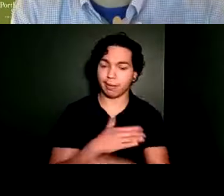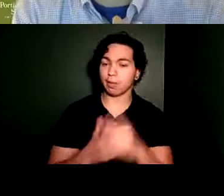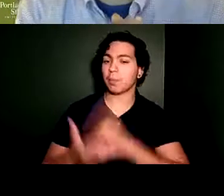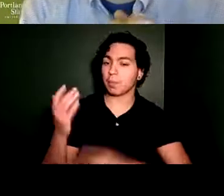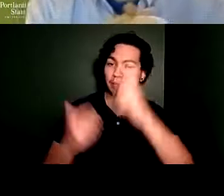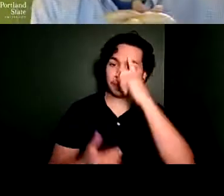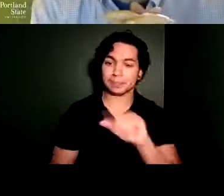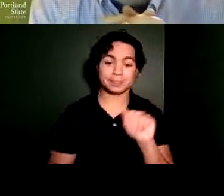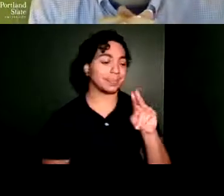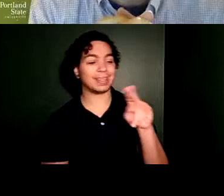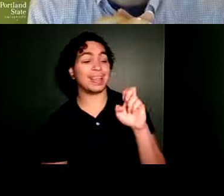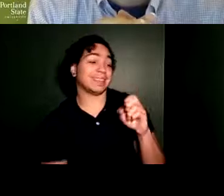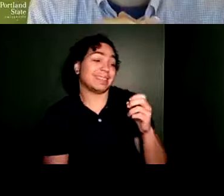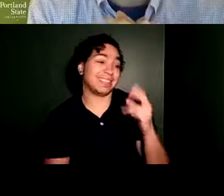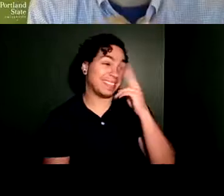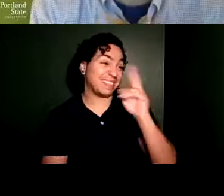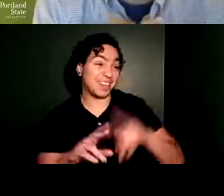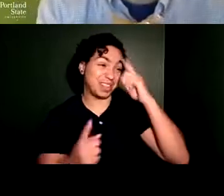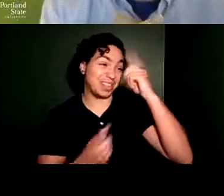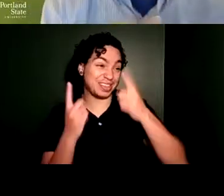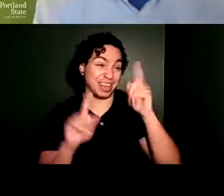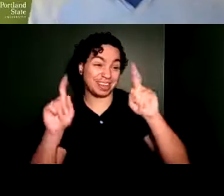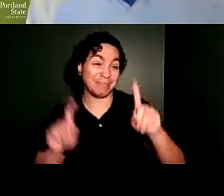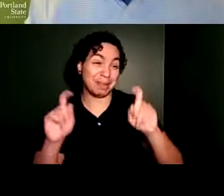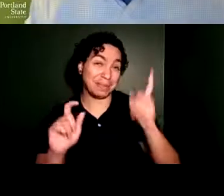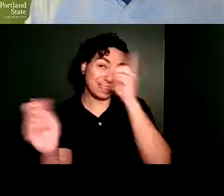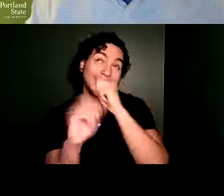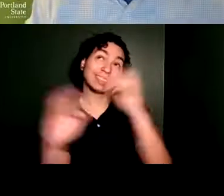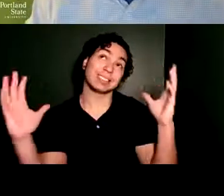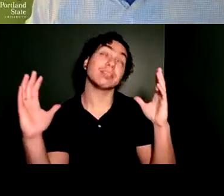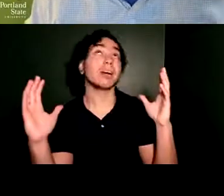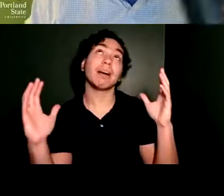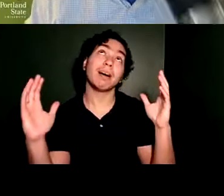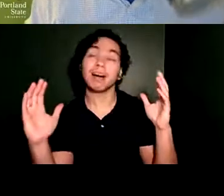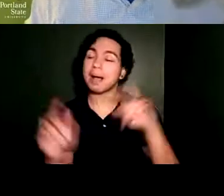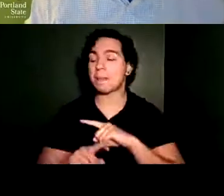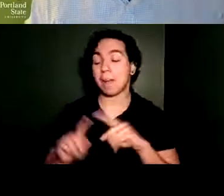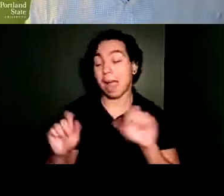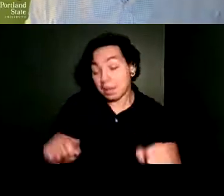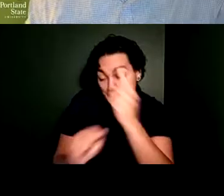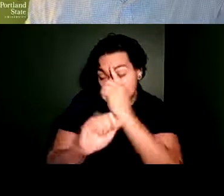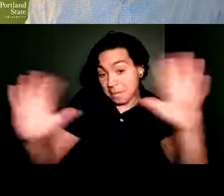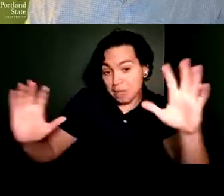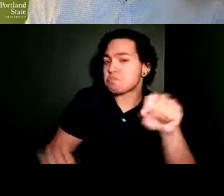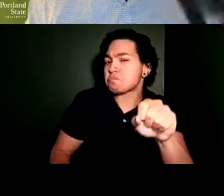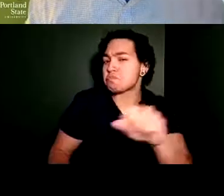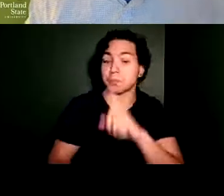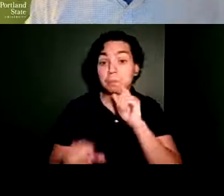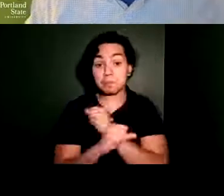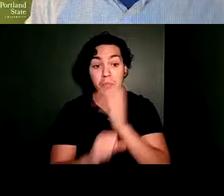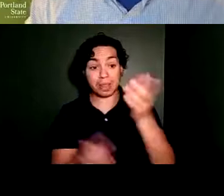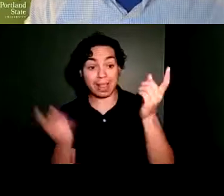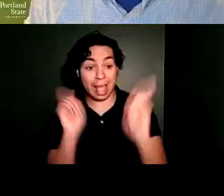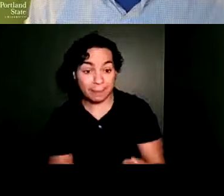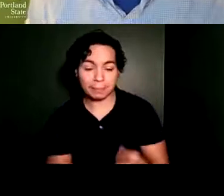Well, that's definitely a fun thought experiment. I'd say I can imagine it. I don't know how realistic my